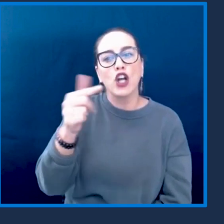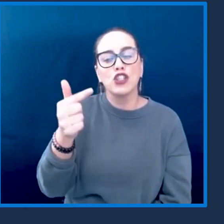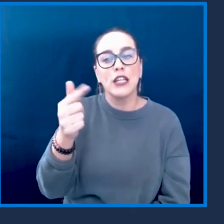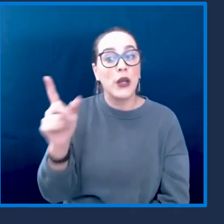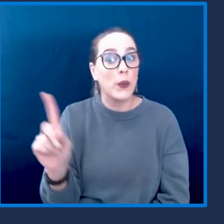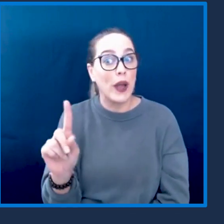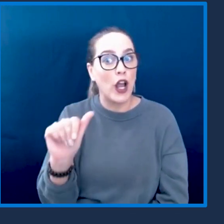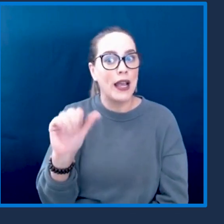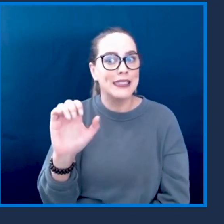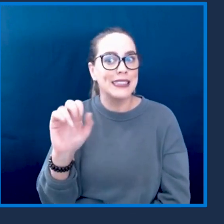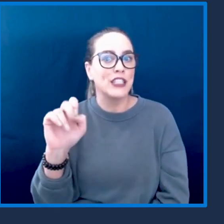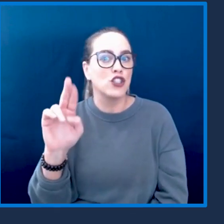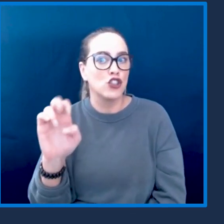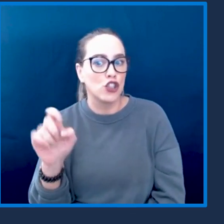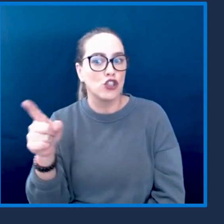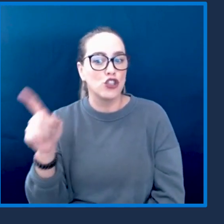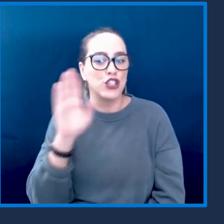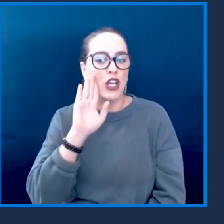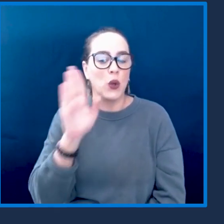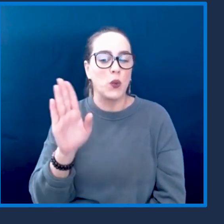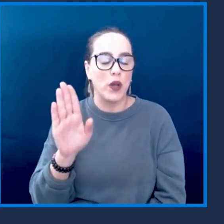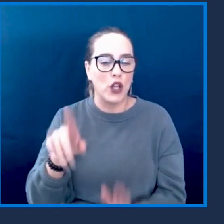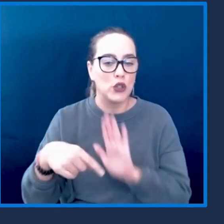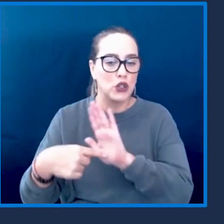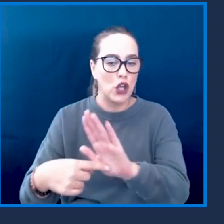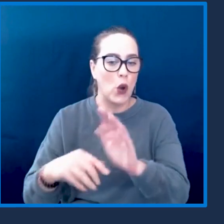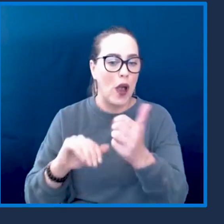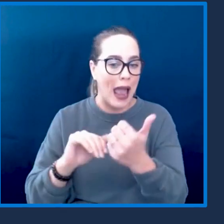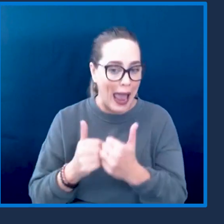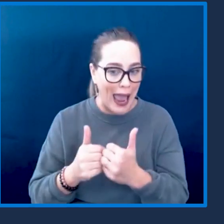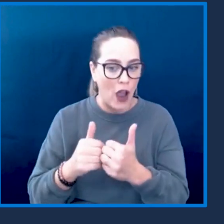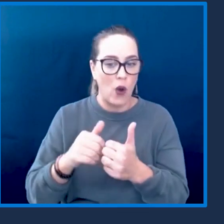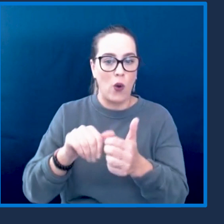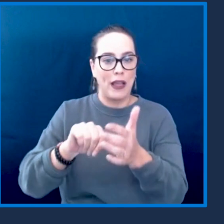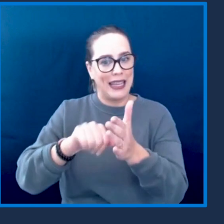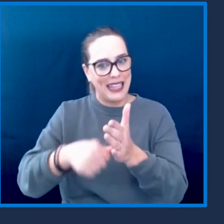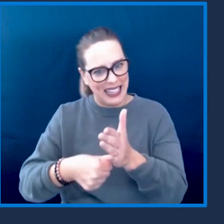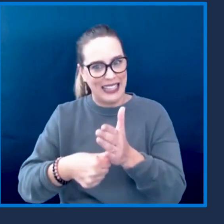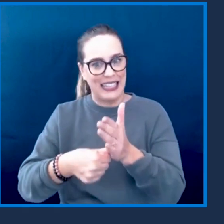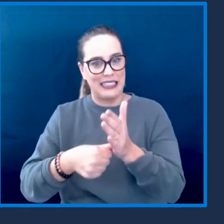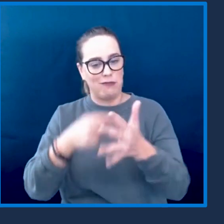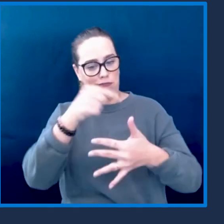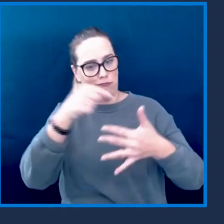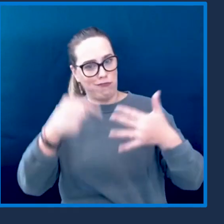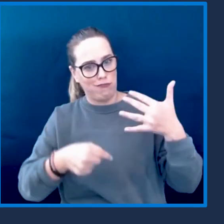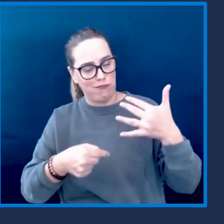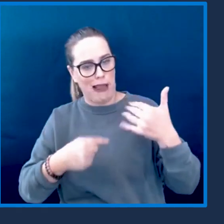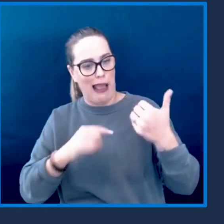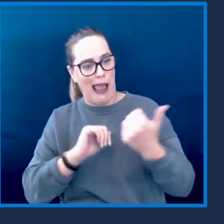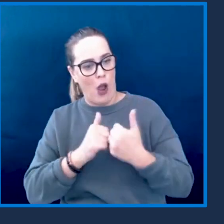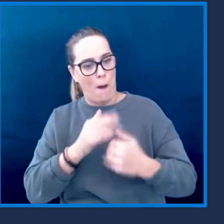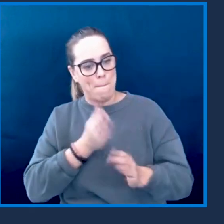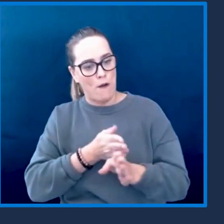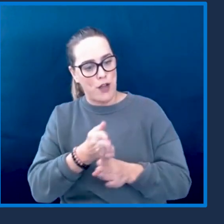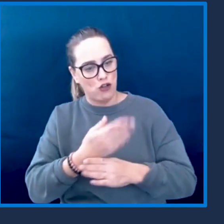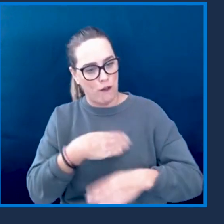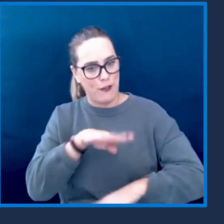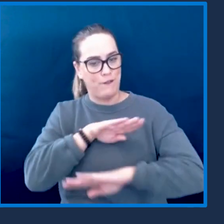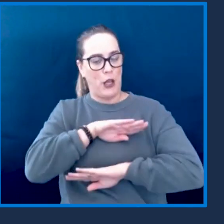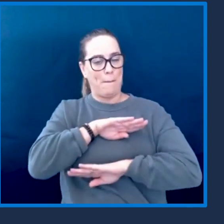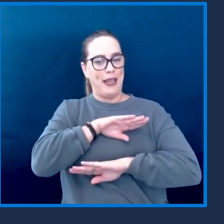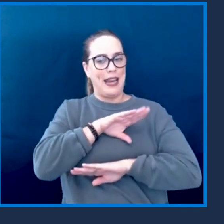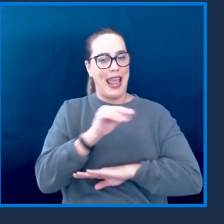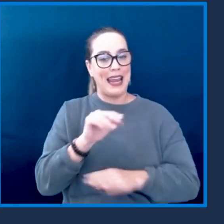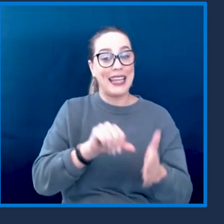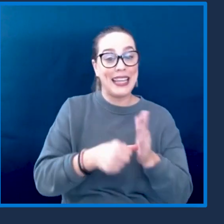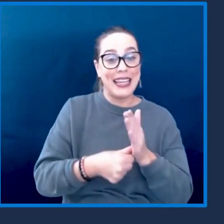the employee resource group can be a key enabler to personal and professional fulfillment, along with key highlights of Accenture's disability